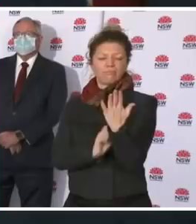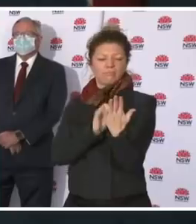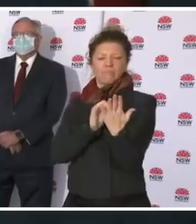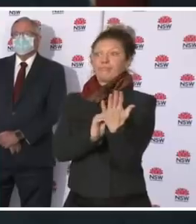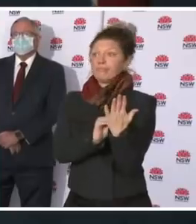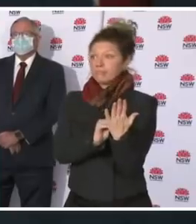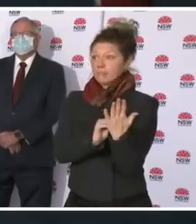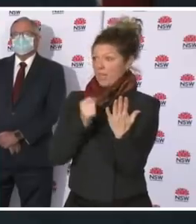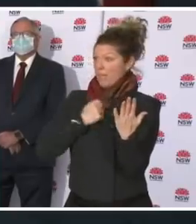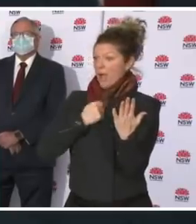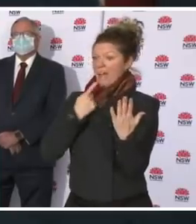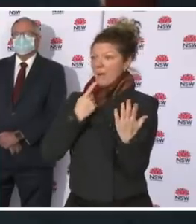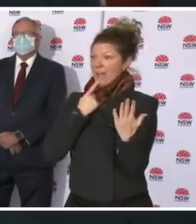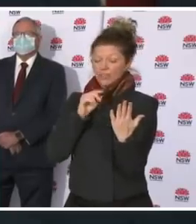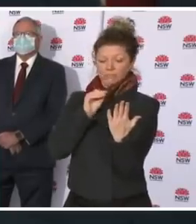have ability to